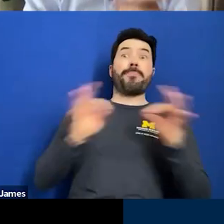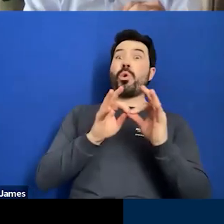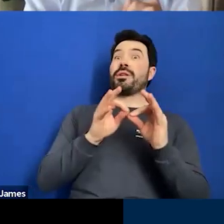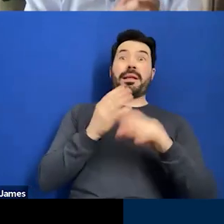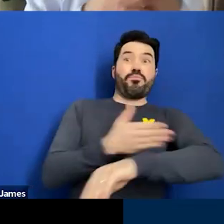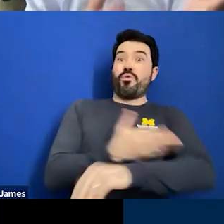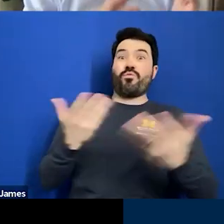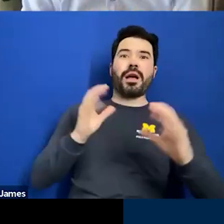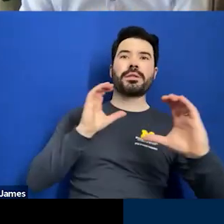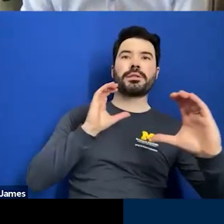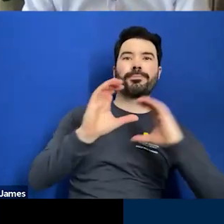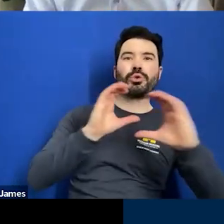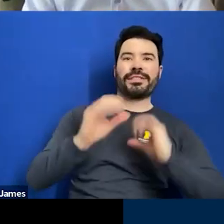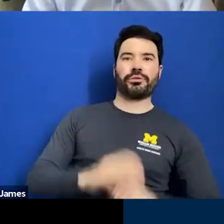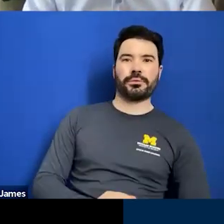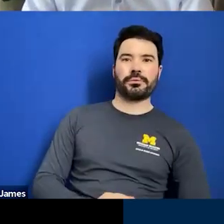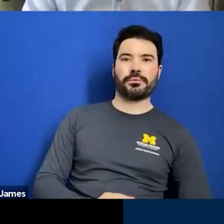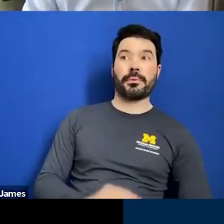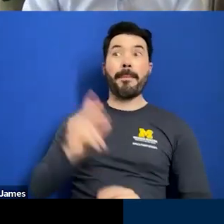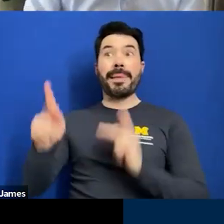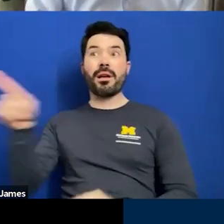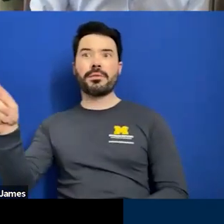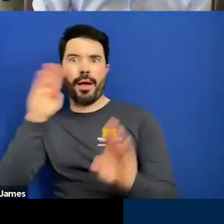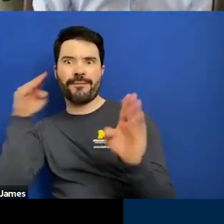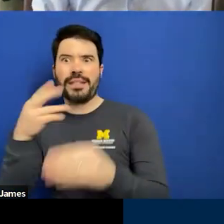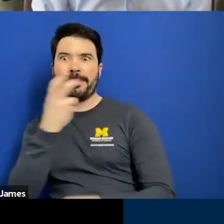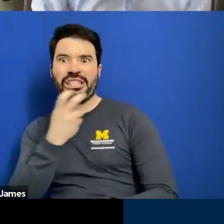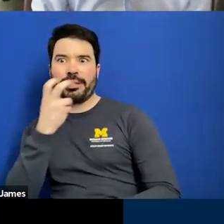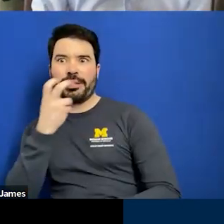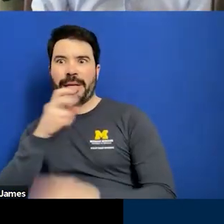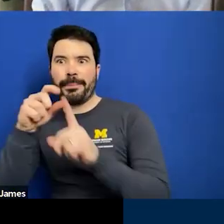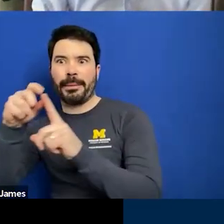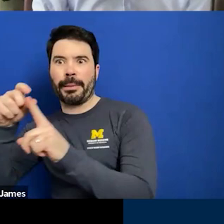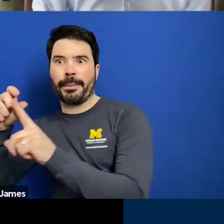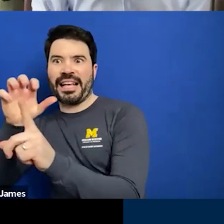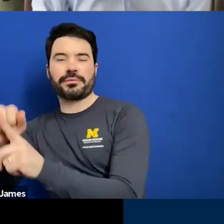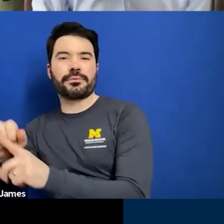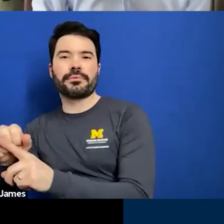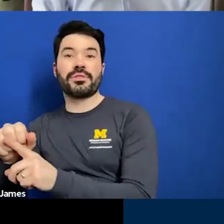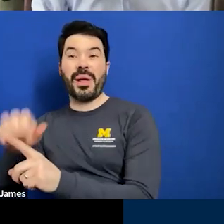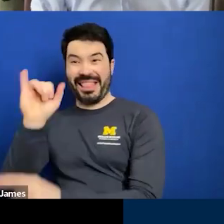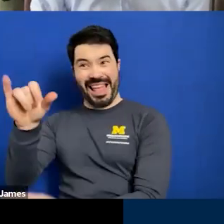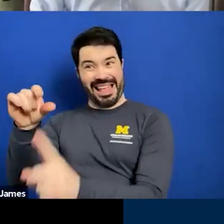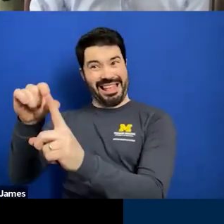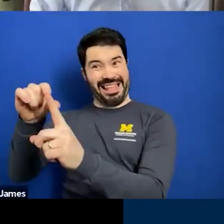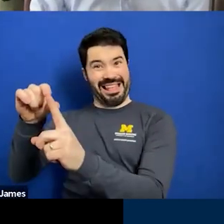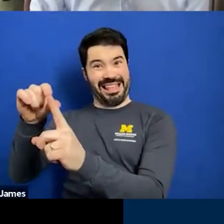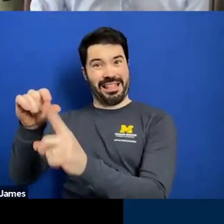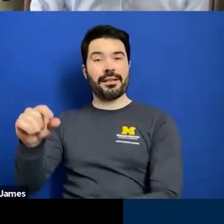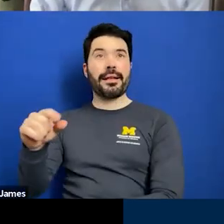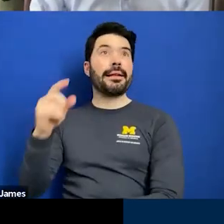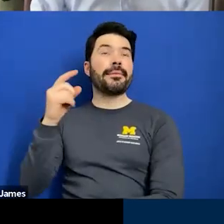on speech and the speech perception number. So when we talk about that, we're talking about the individual syllables or